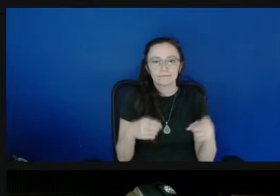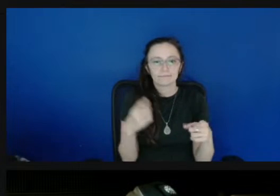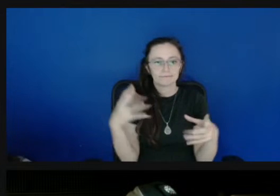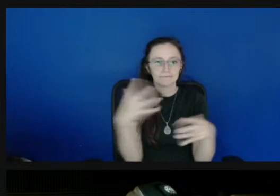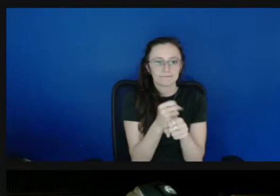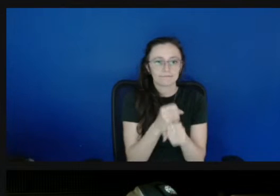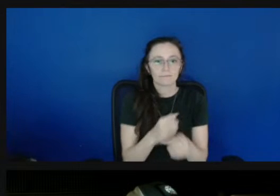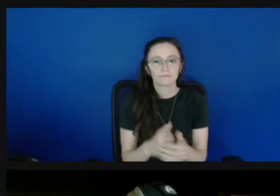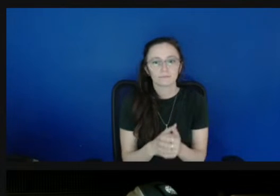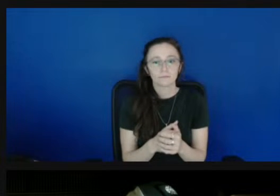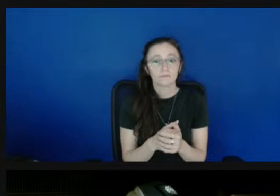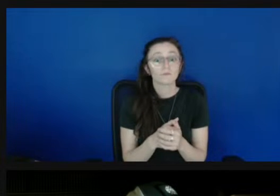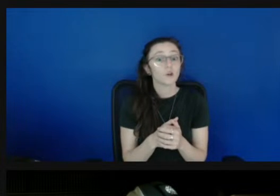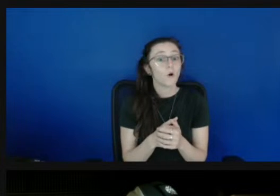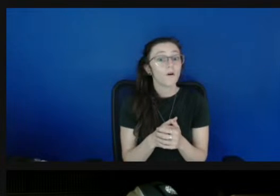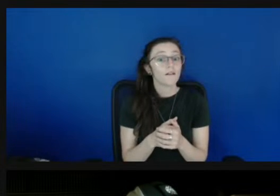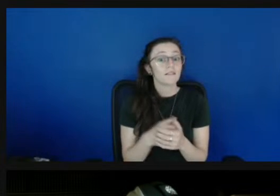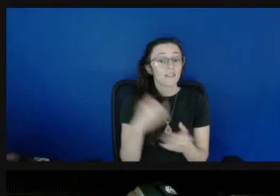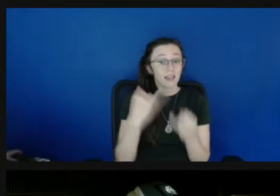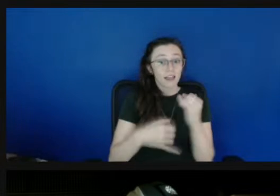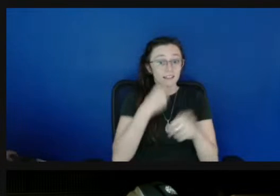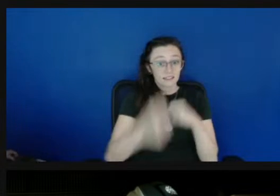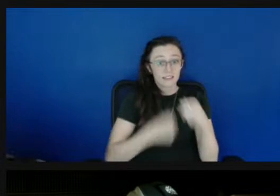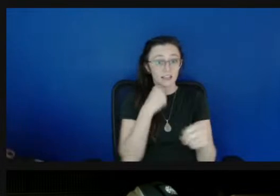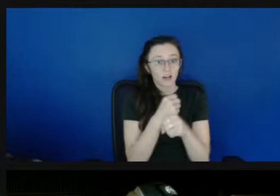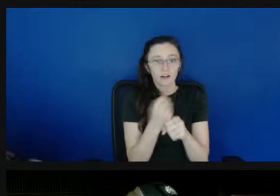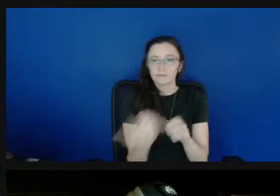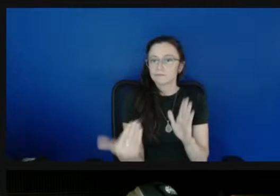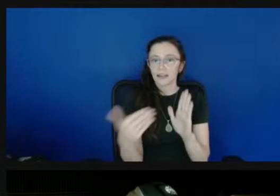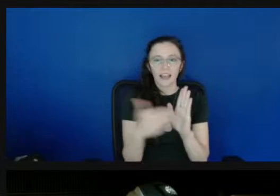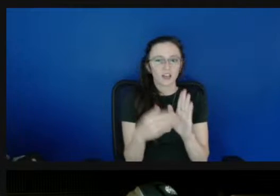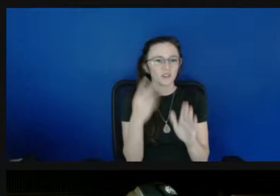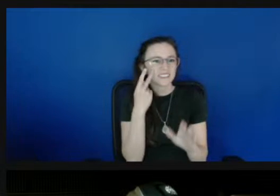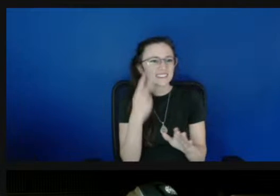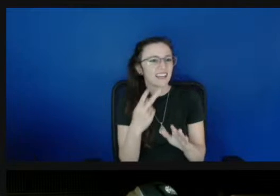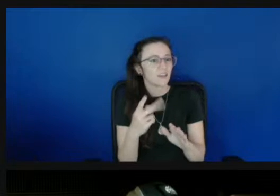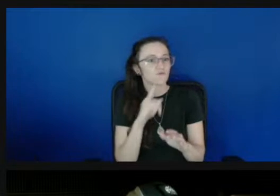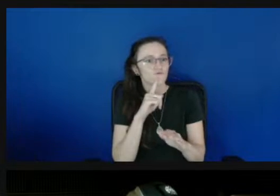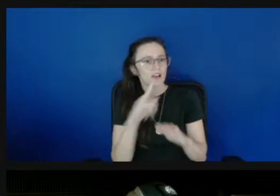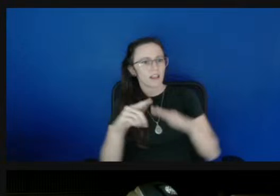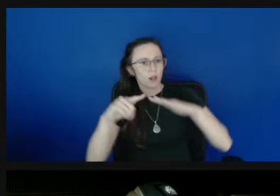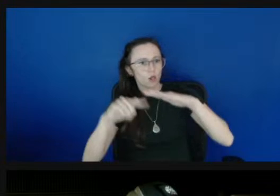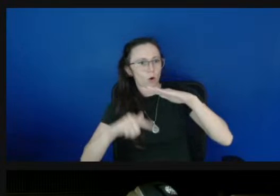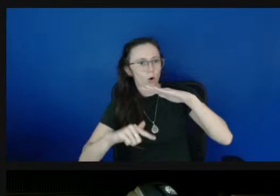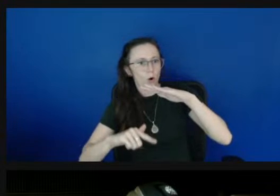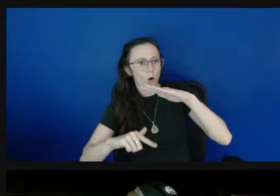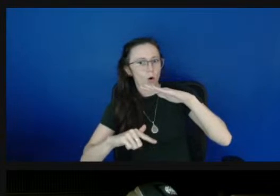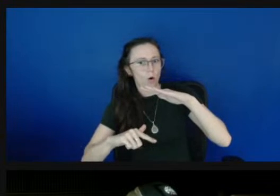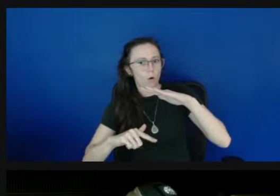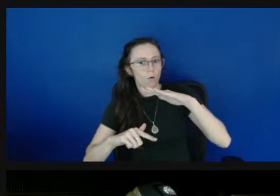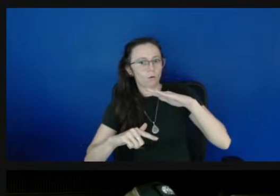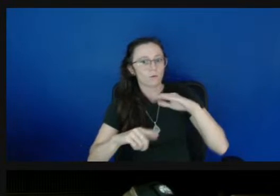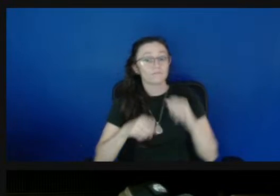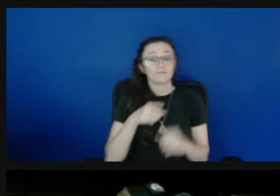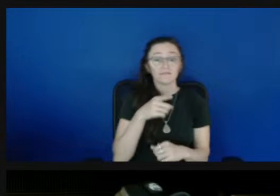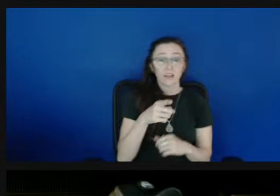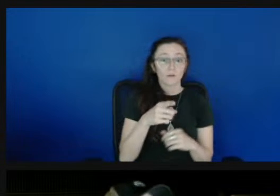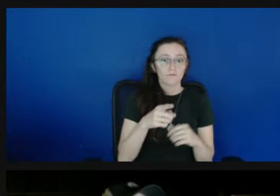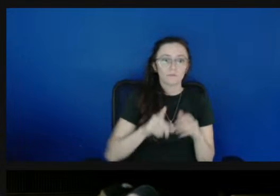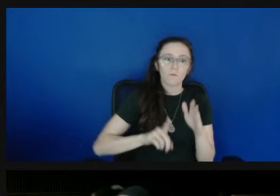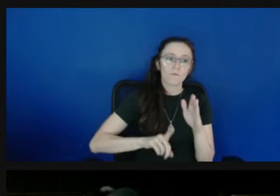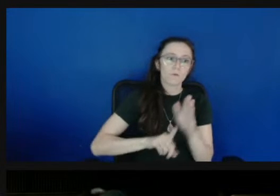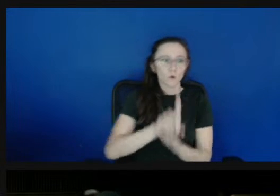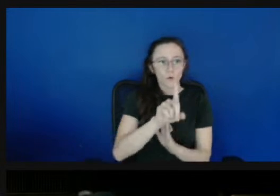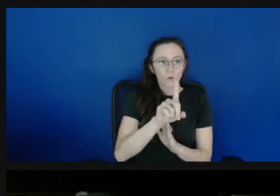Over the last year, this is a more accurate representation. We're quite low compared to this was a very deep swarm that did not result in any surface